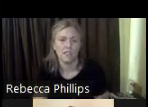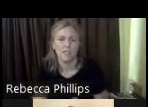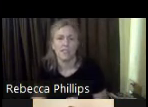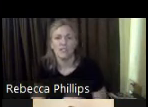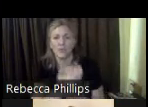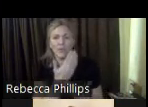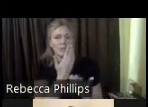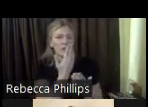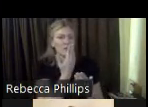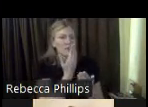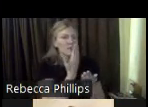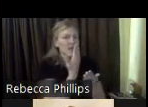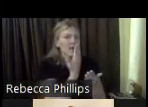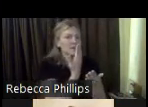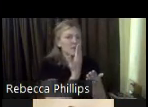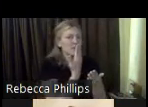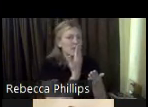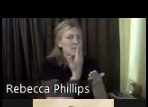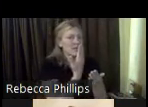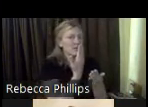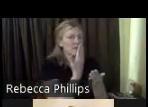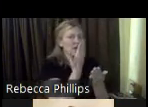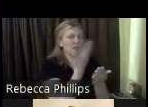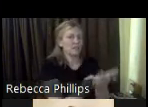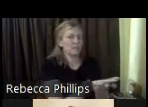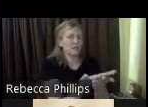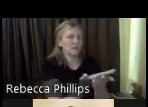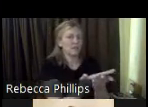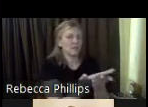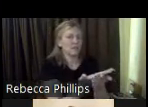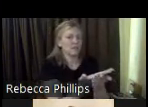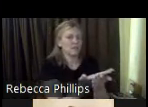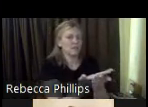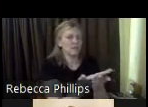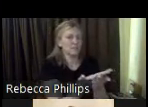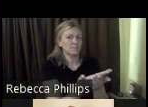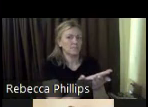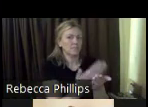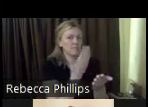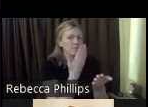hurts. So good, we already went through that. So it's coming from your mouth and into your hand, good.